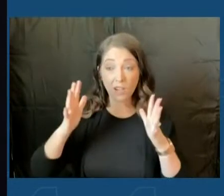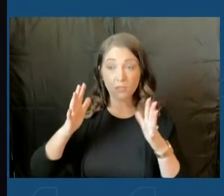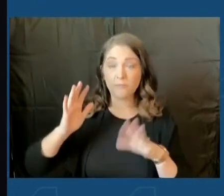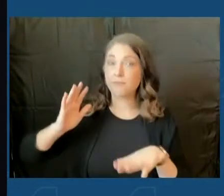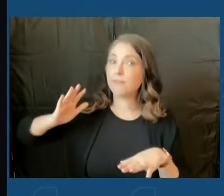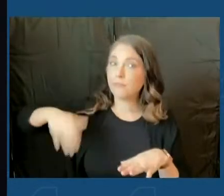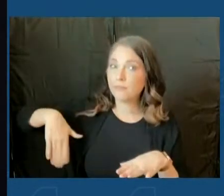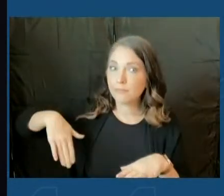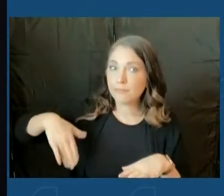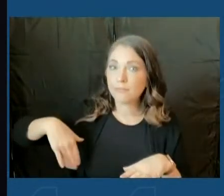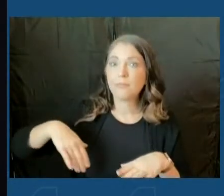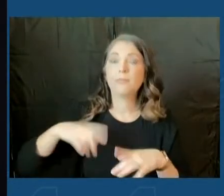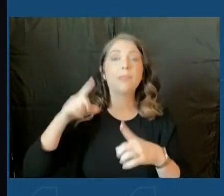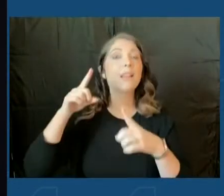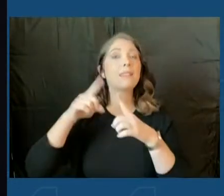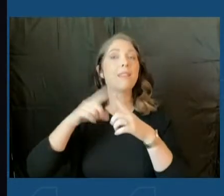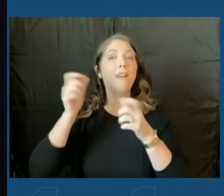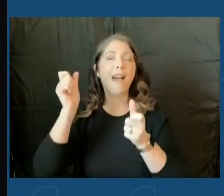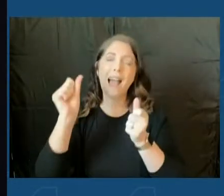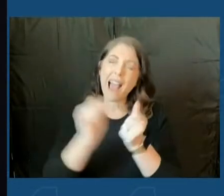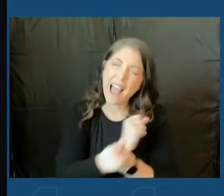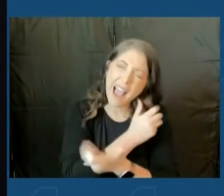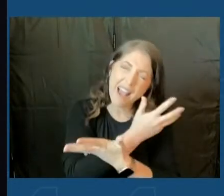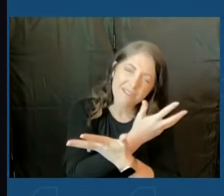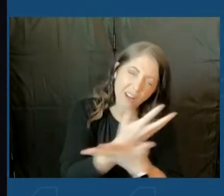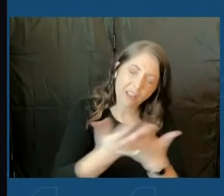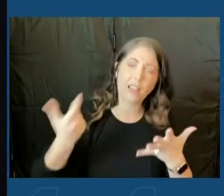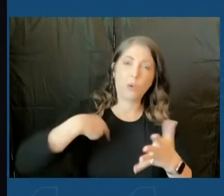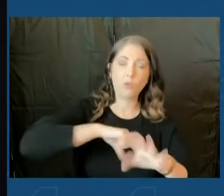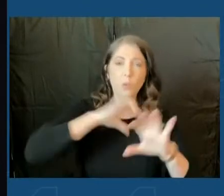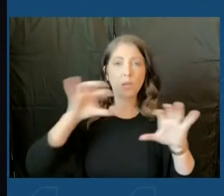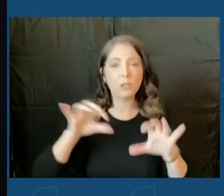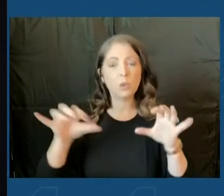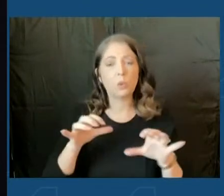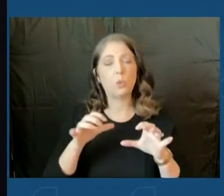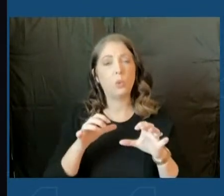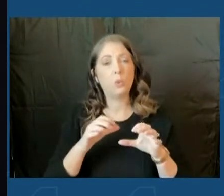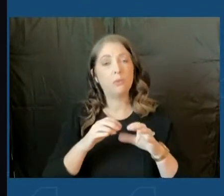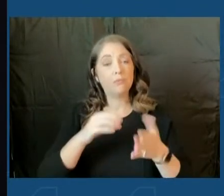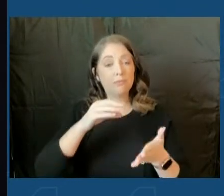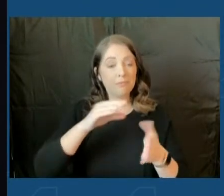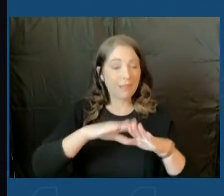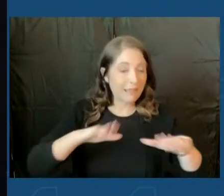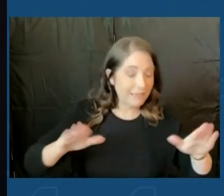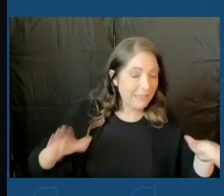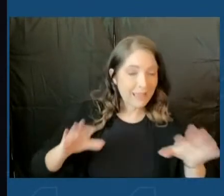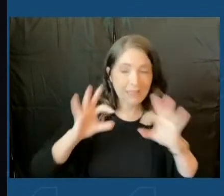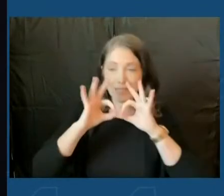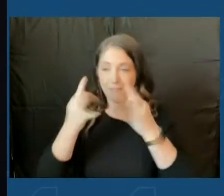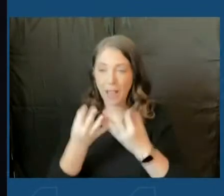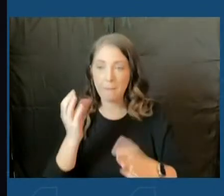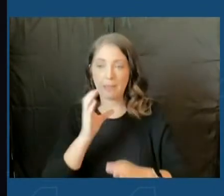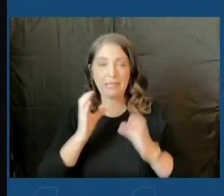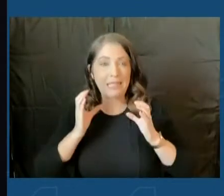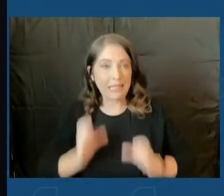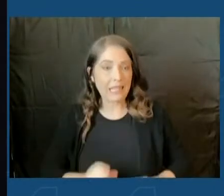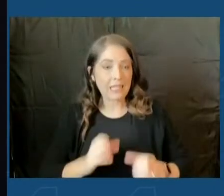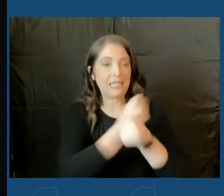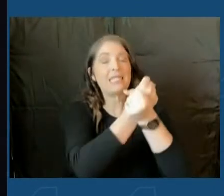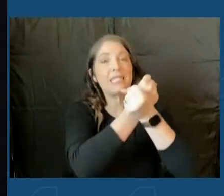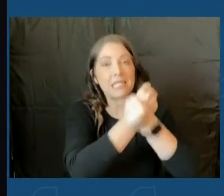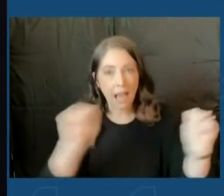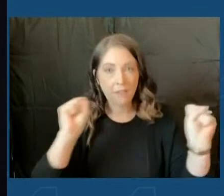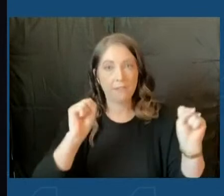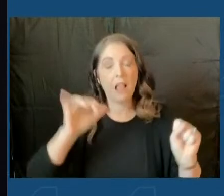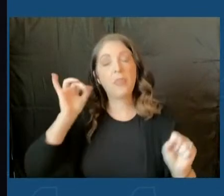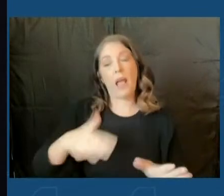been done to keep our kids, our families, our citizens safe. That is my commitment to you as we